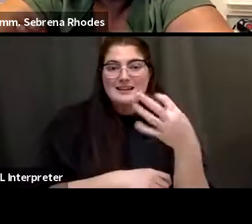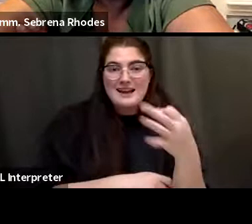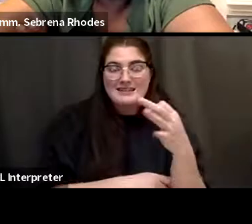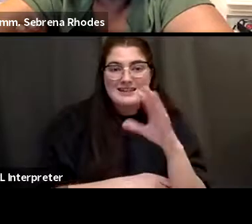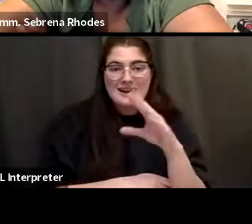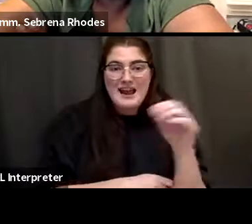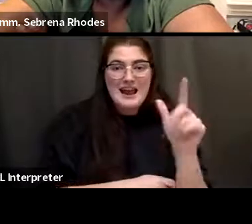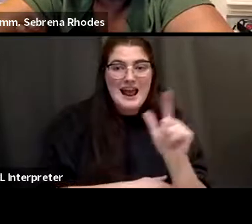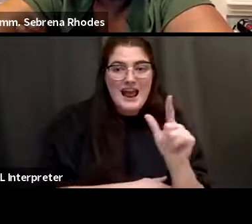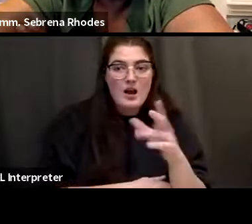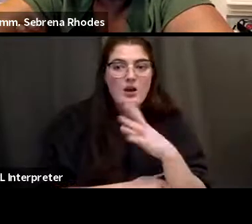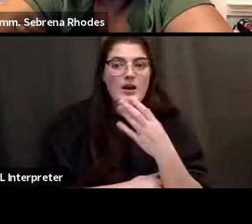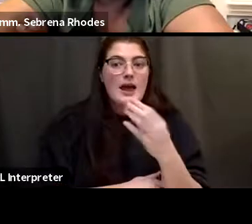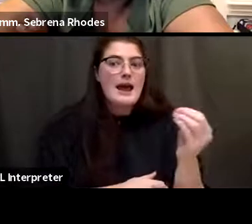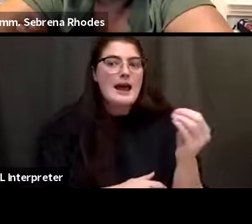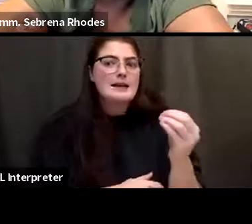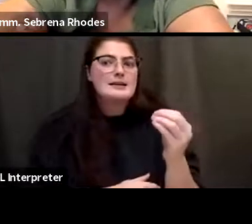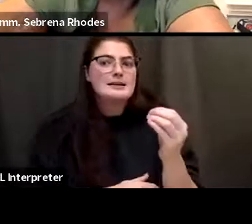and